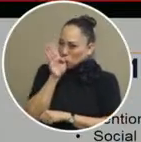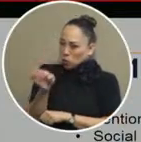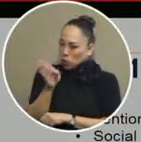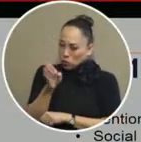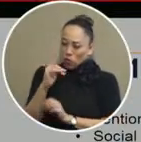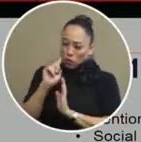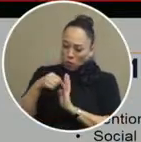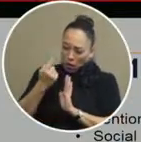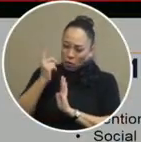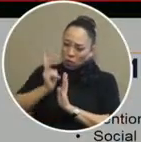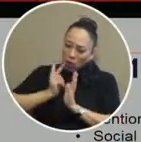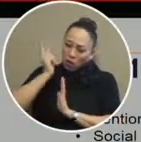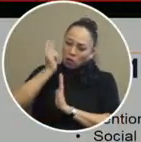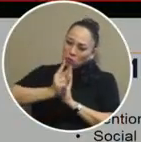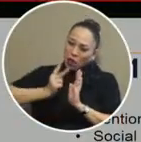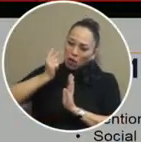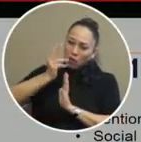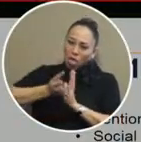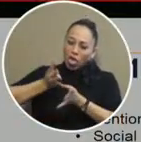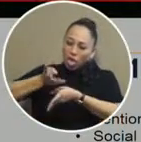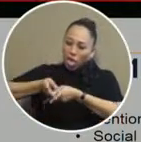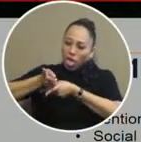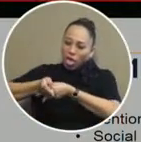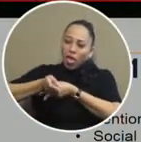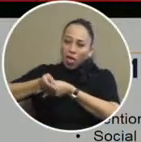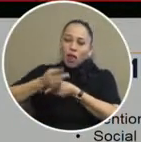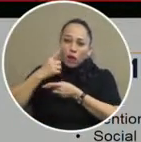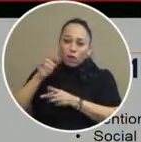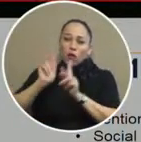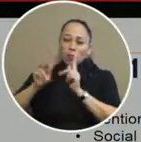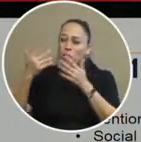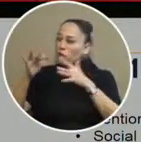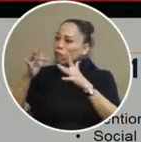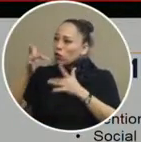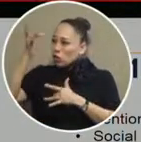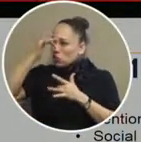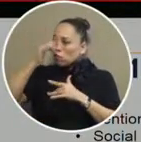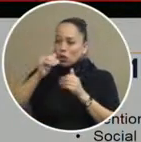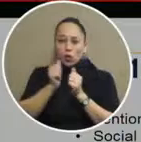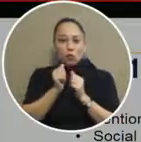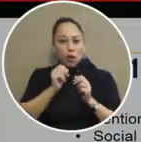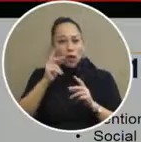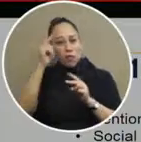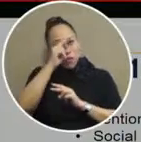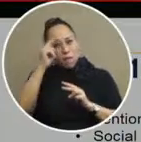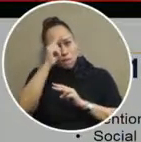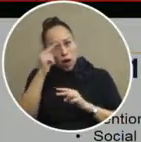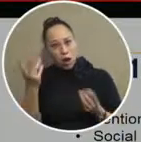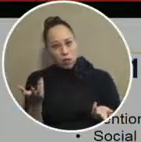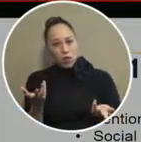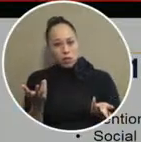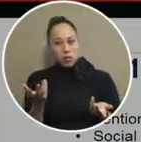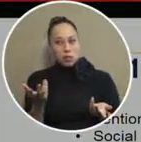tireless hours caring for all those that are infected with the virus. So